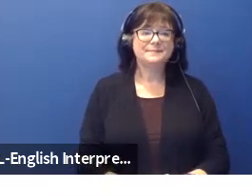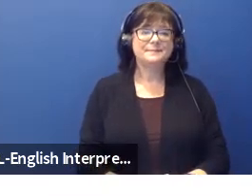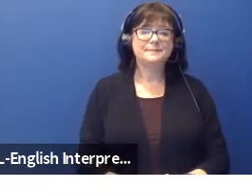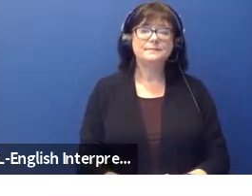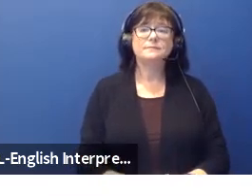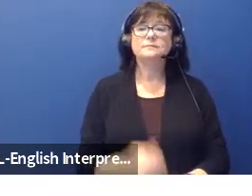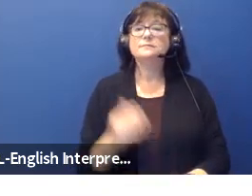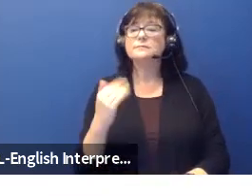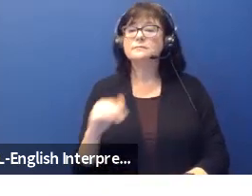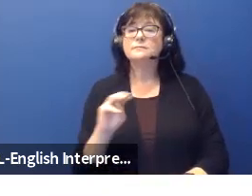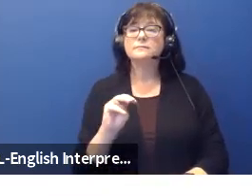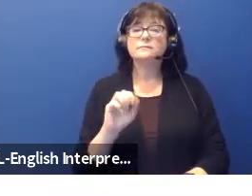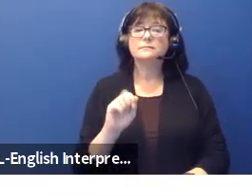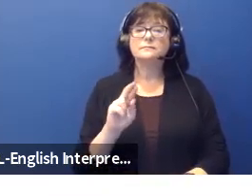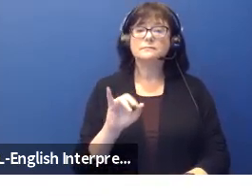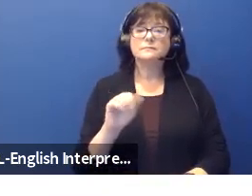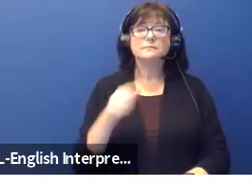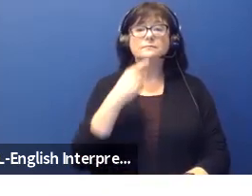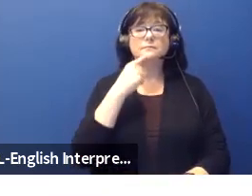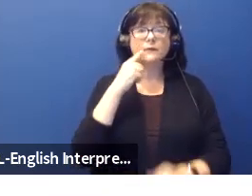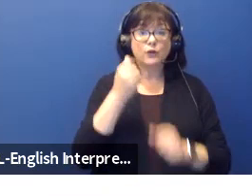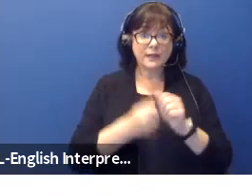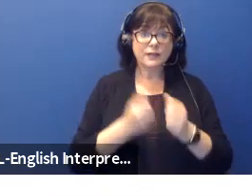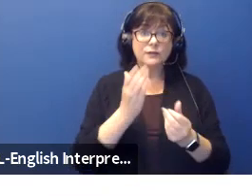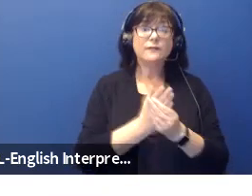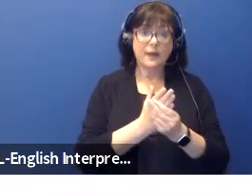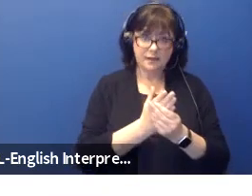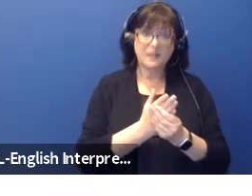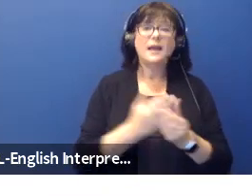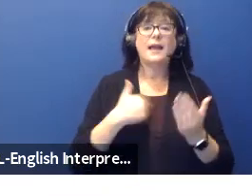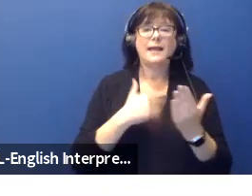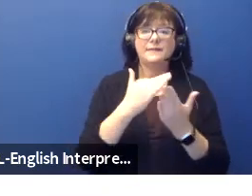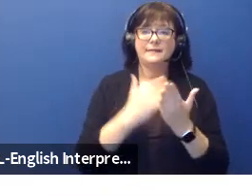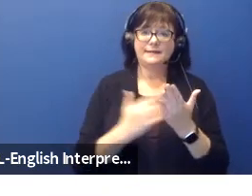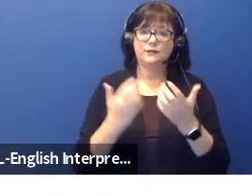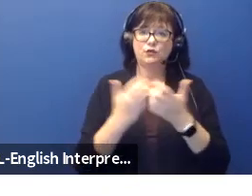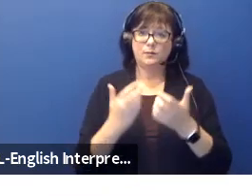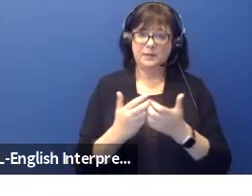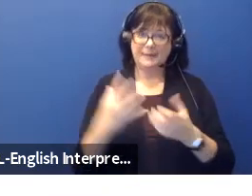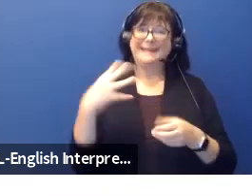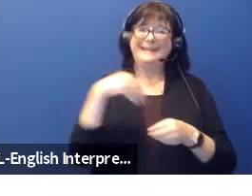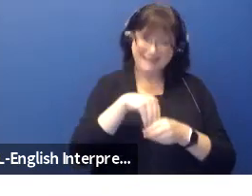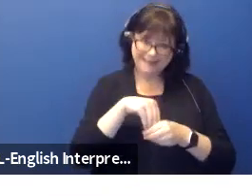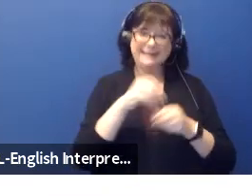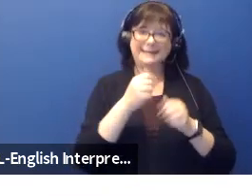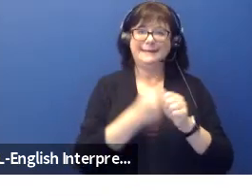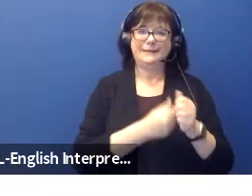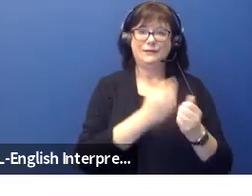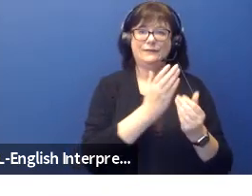Maria mentioned that they have included a suitability list for each file. So that's another approach, is having a suitability list actually in each